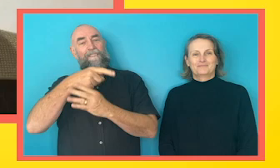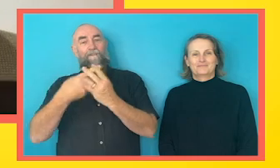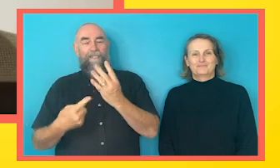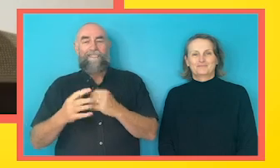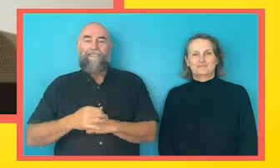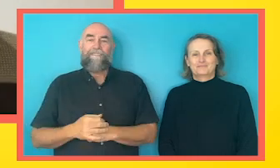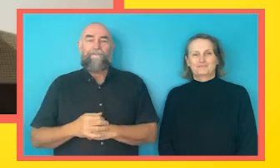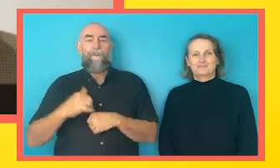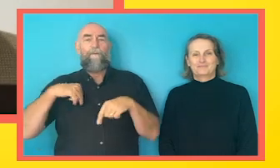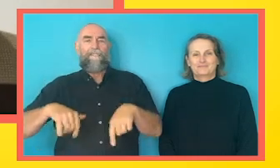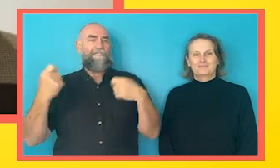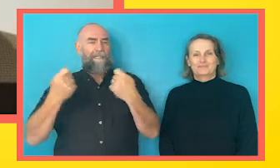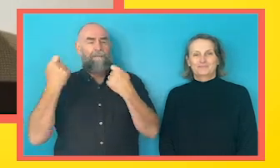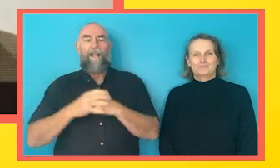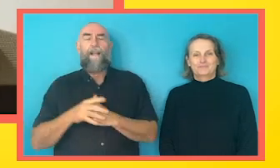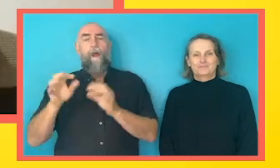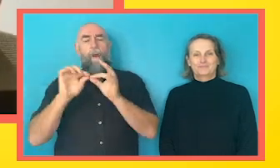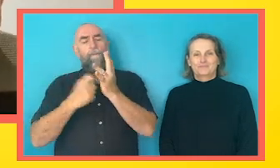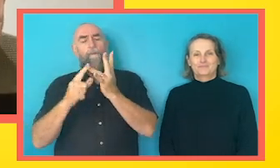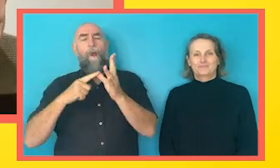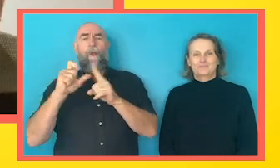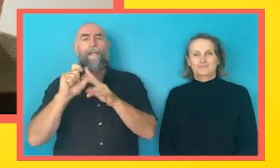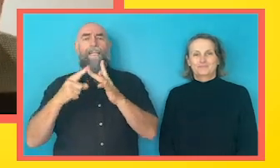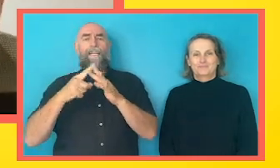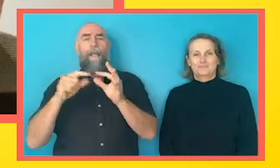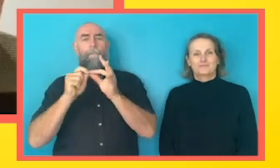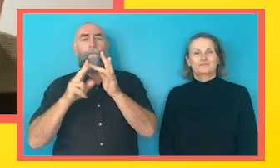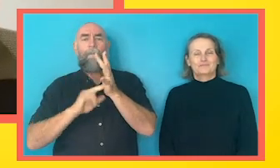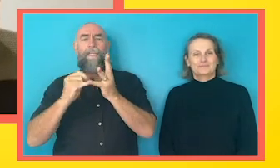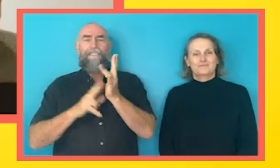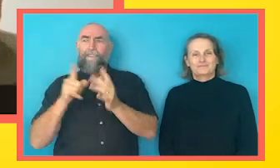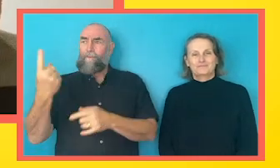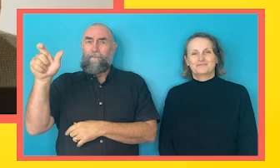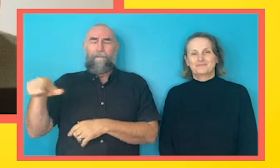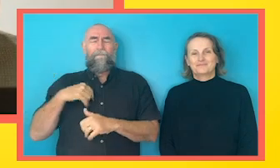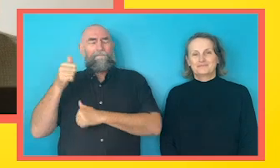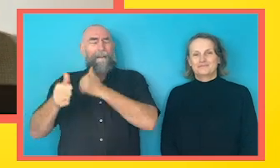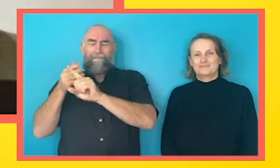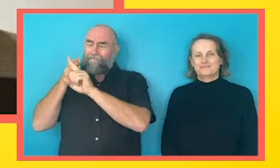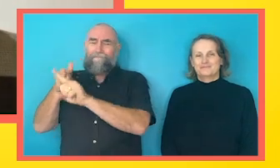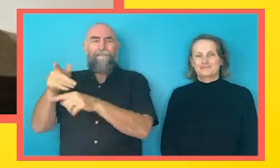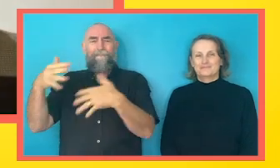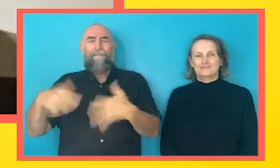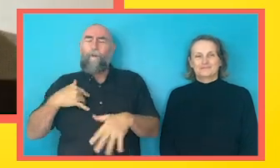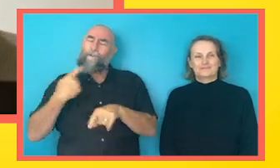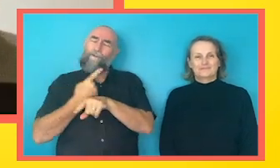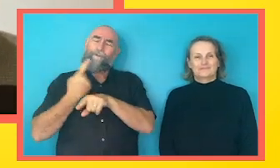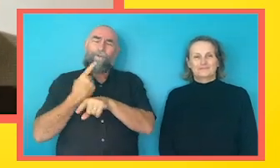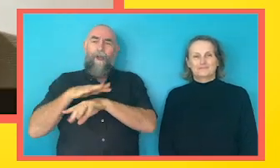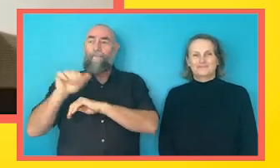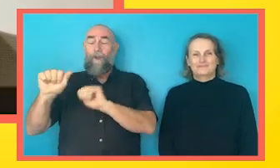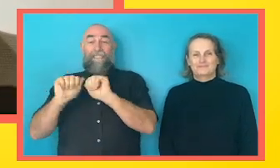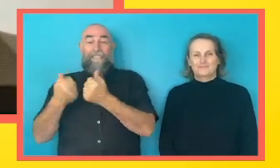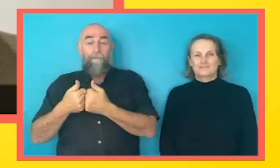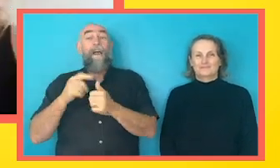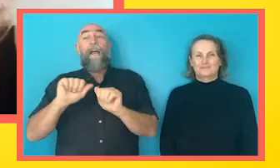Benson is a member of our favourite teams. I think the team that we mentioned more than any other across You Little Ripper, the